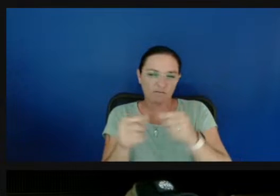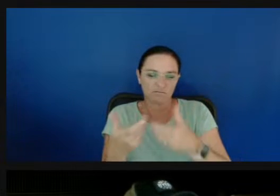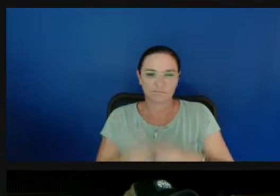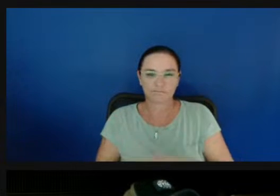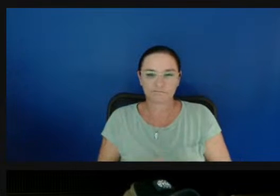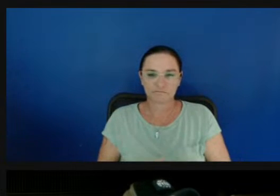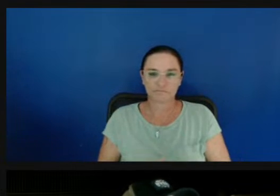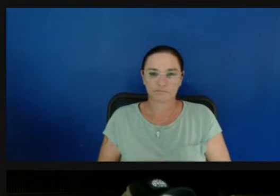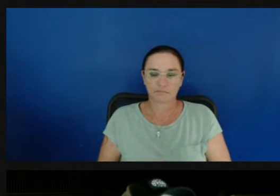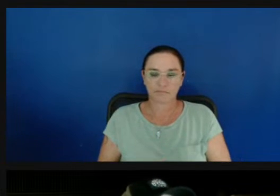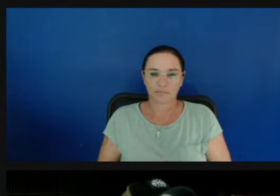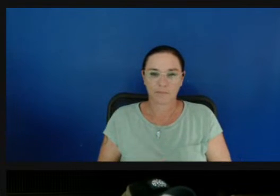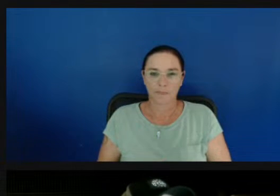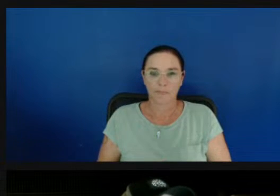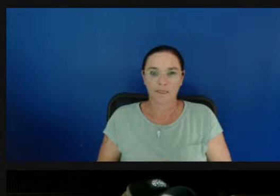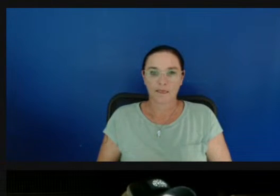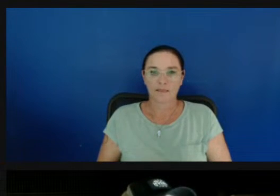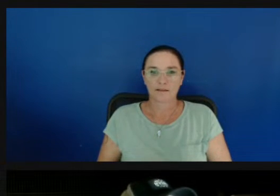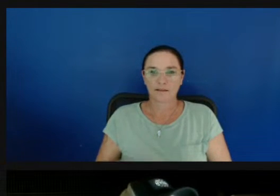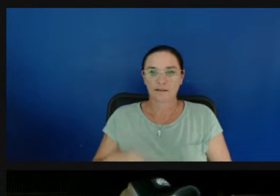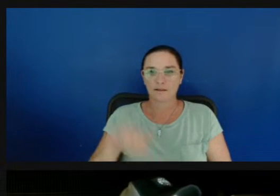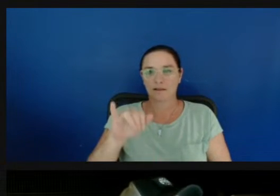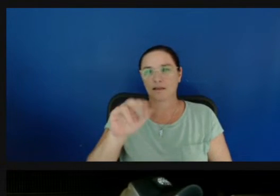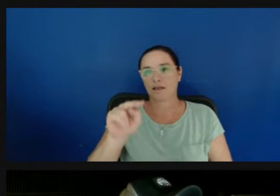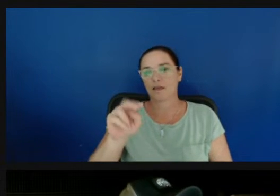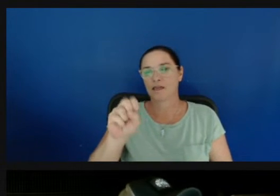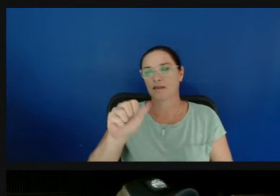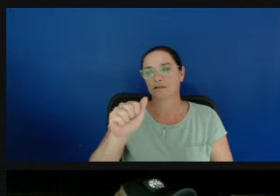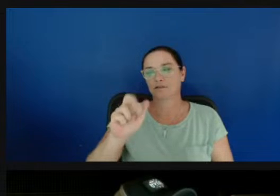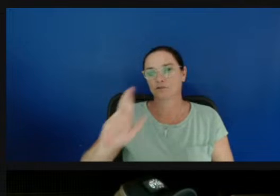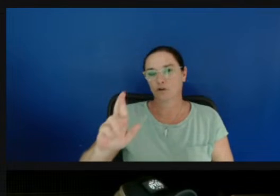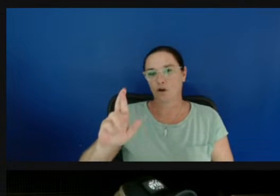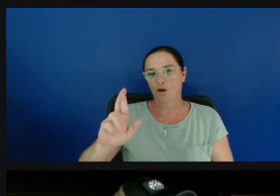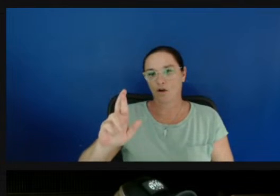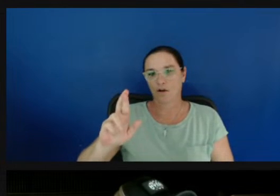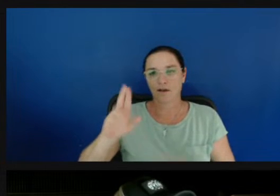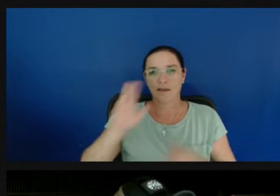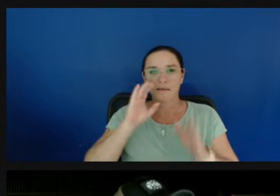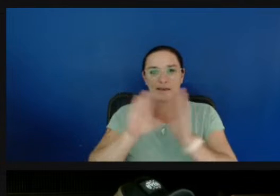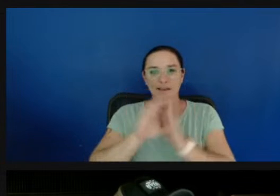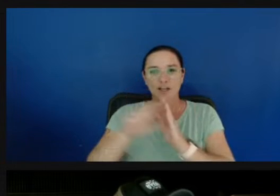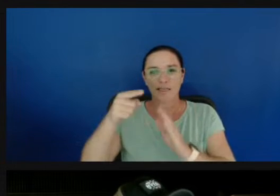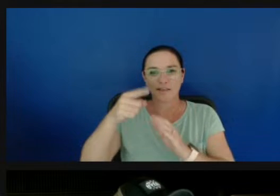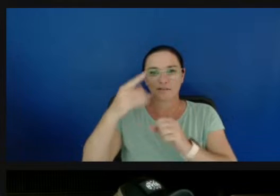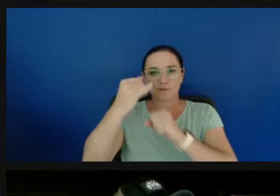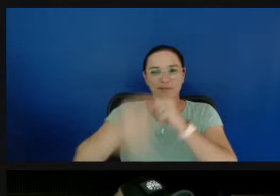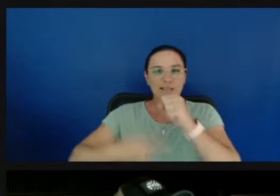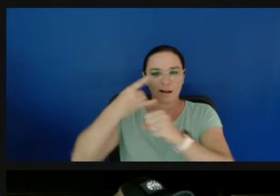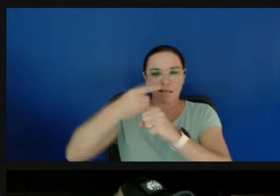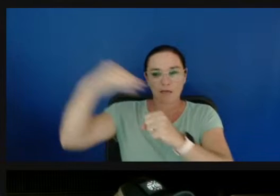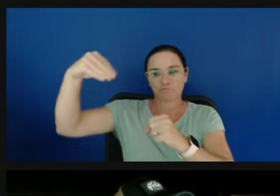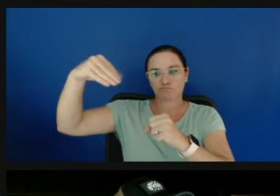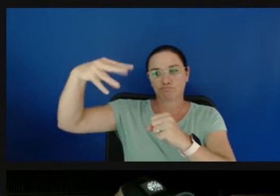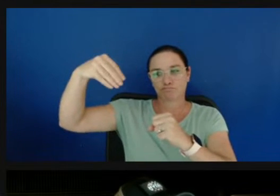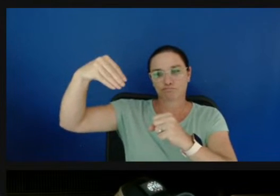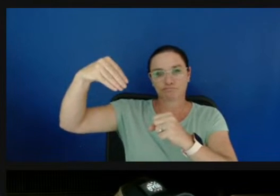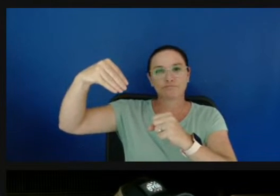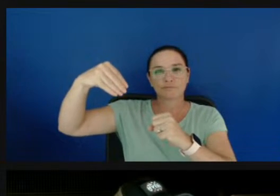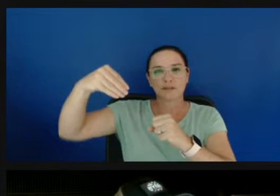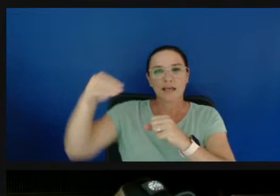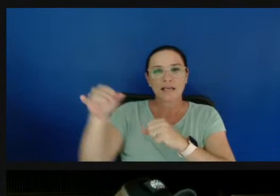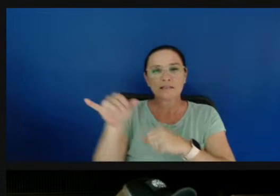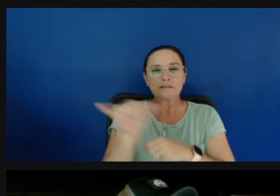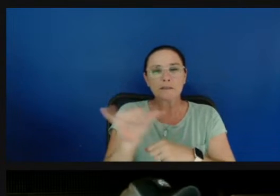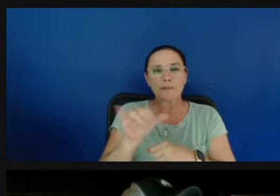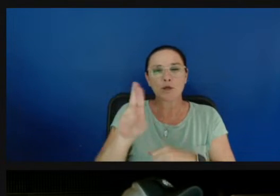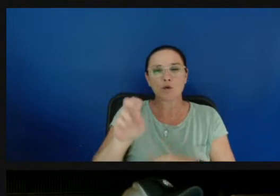So we have a new INSAR image released by the MOUNTS project. This is a satellite image. And similar to the USGS image